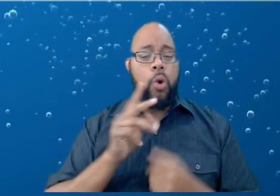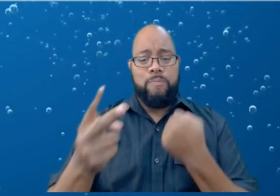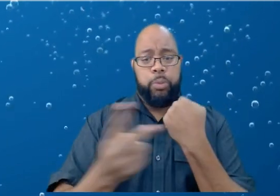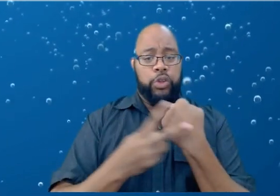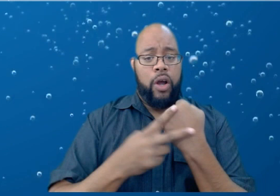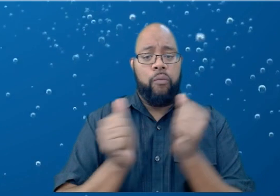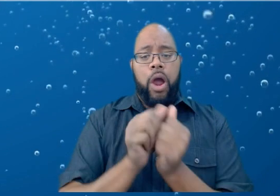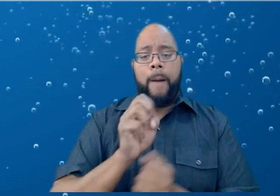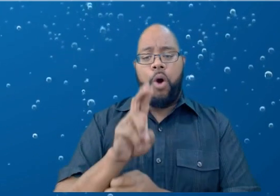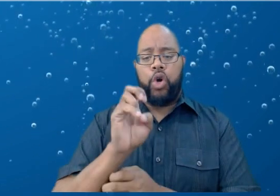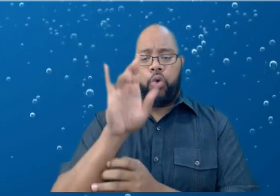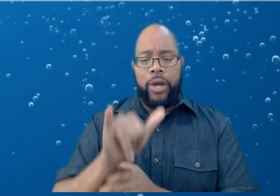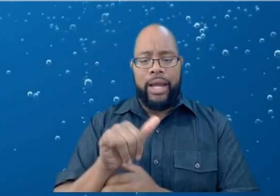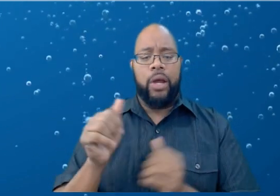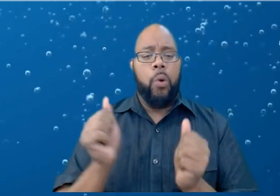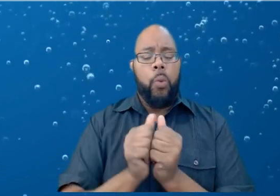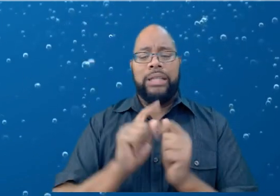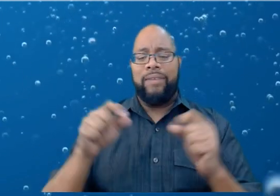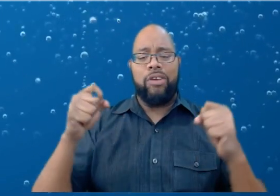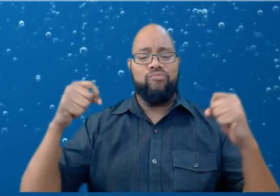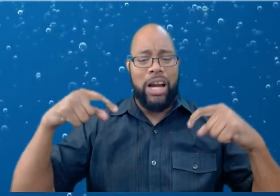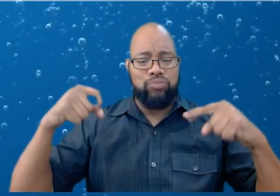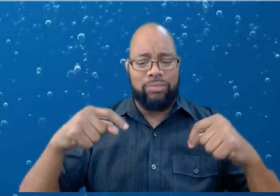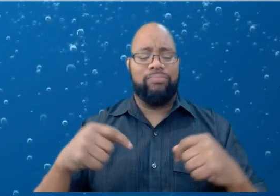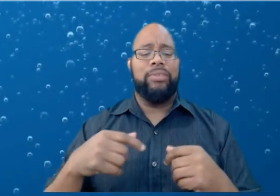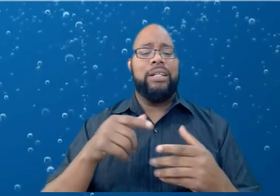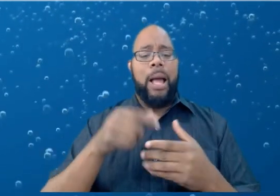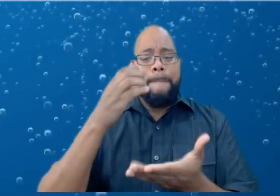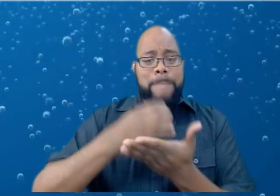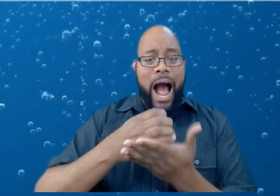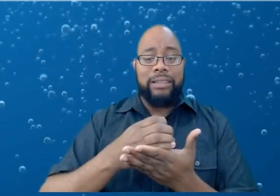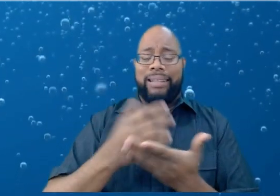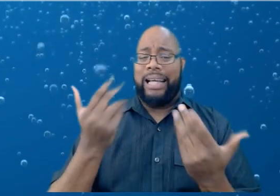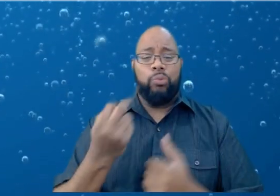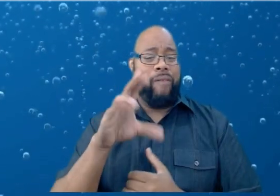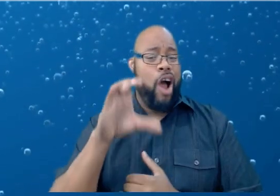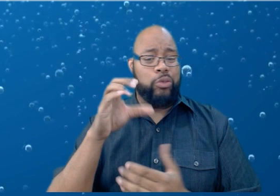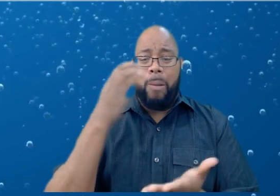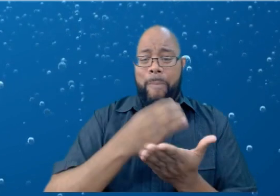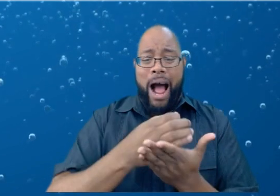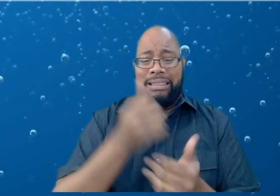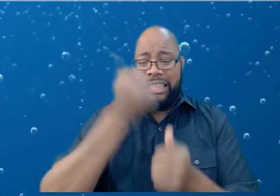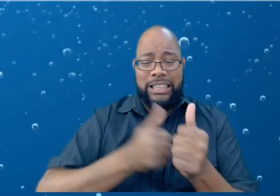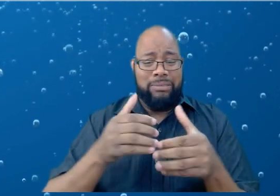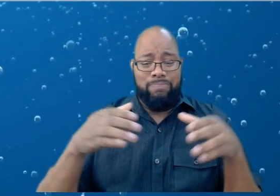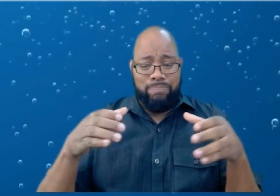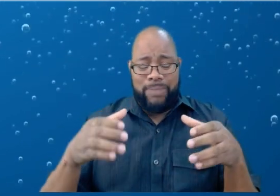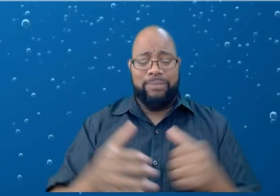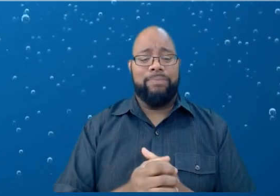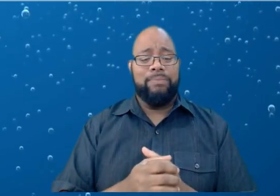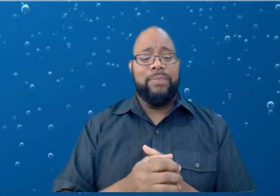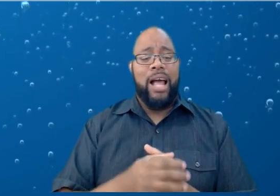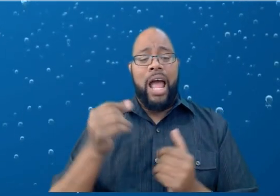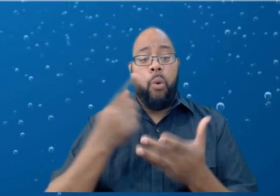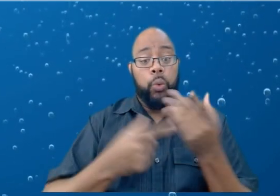They preserve the seawater with mercury, with UV irradiation. They bottle it, like literally 1,200 bottles per